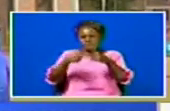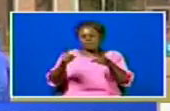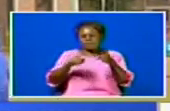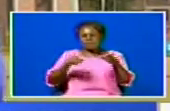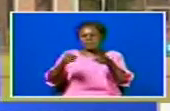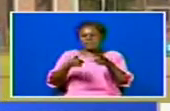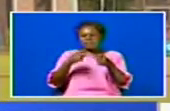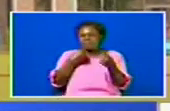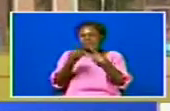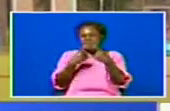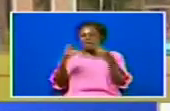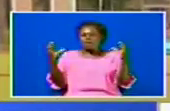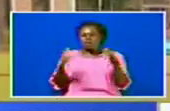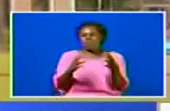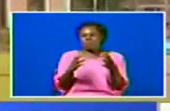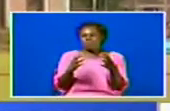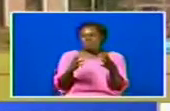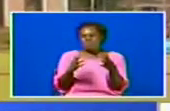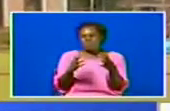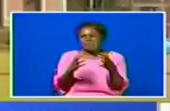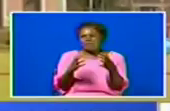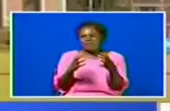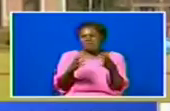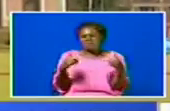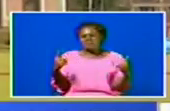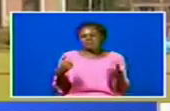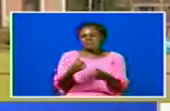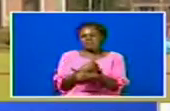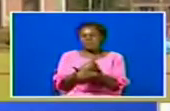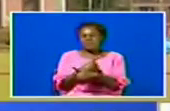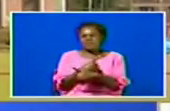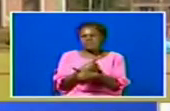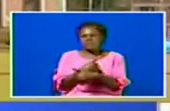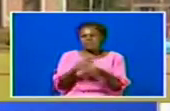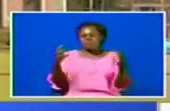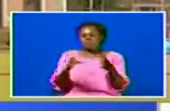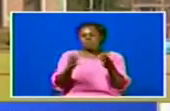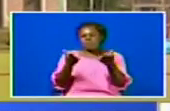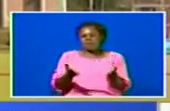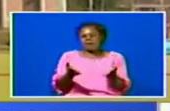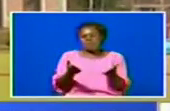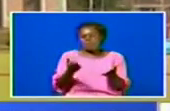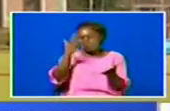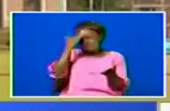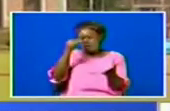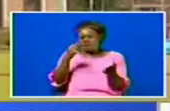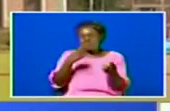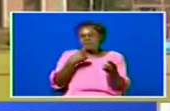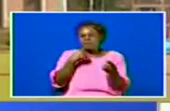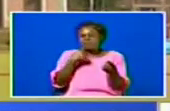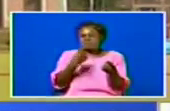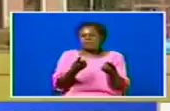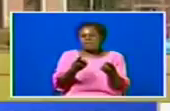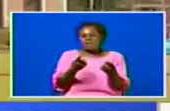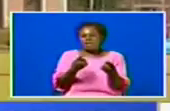Kenya. Like you know, this is a totally different kind of team now, considering that Telkom Orange is now